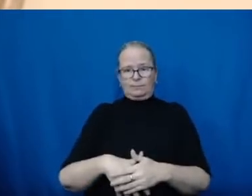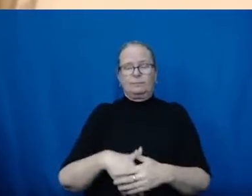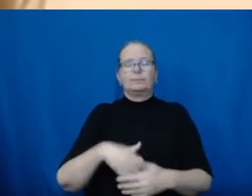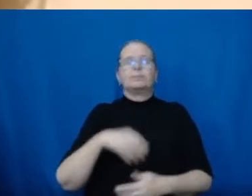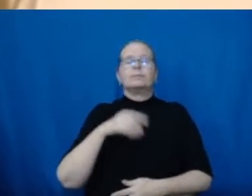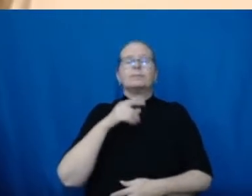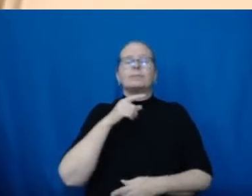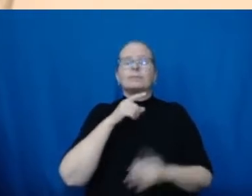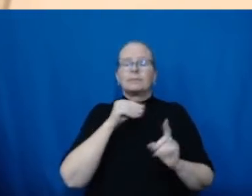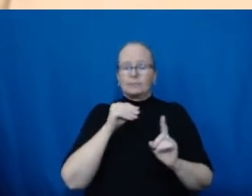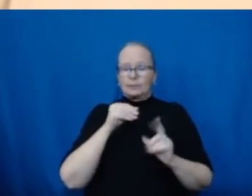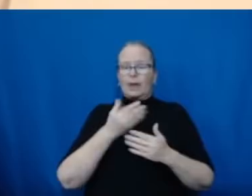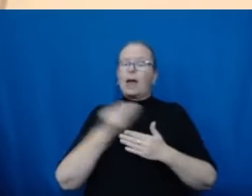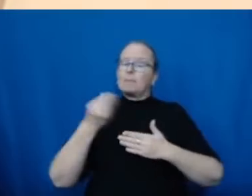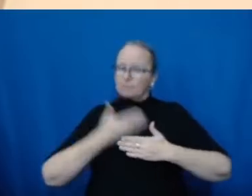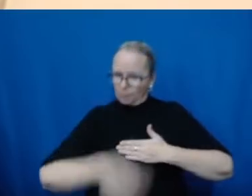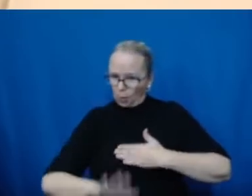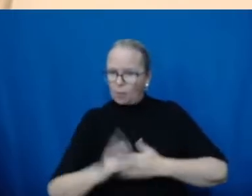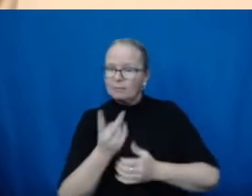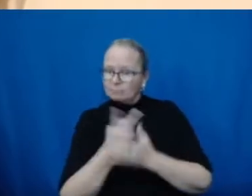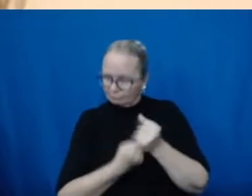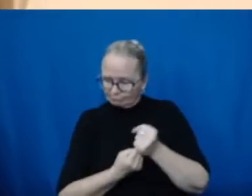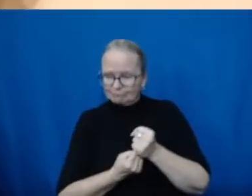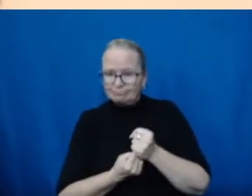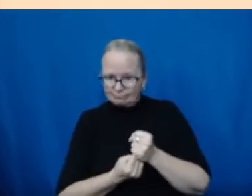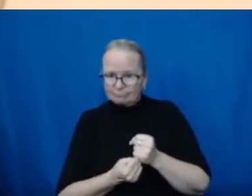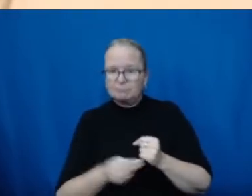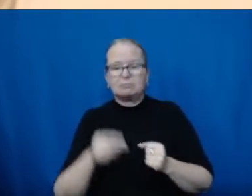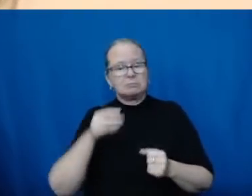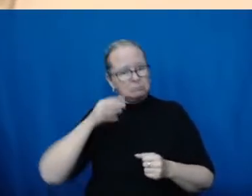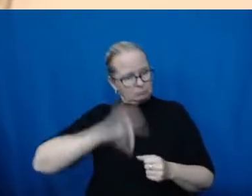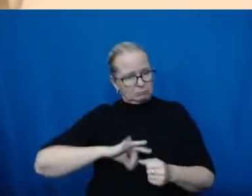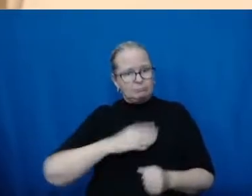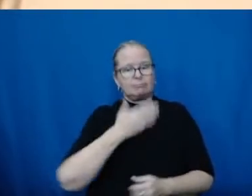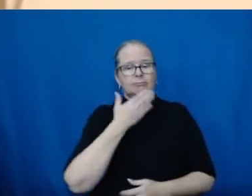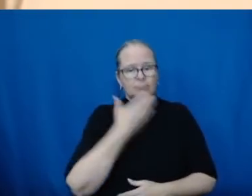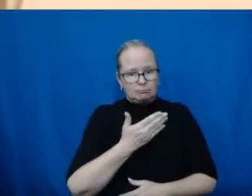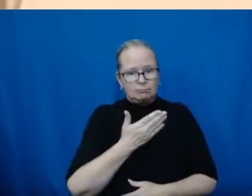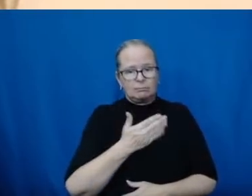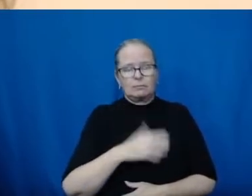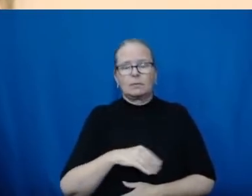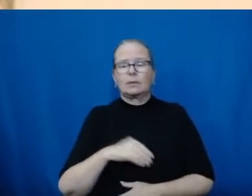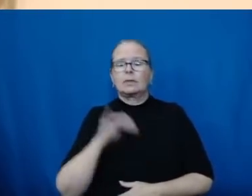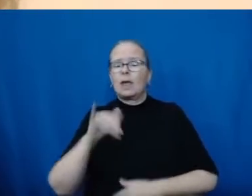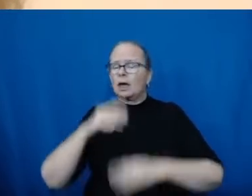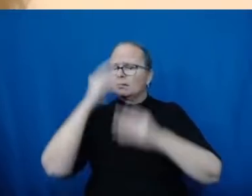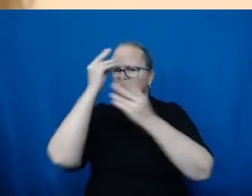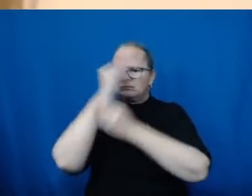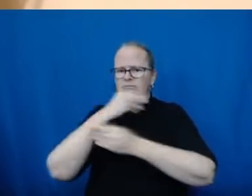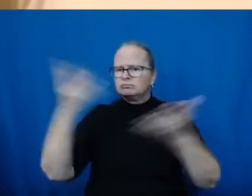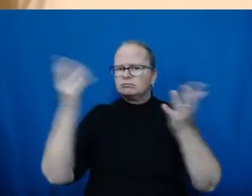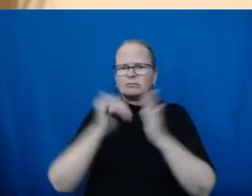If you're talking to a pregnant person or a newborn, a mom of a newborn or parents of a newborn,